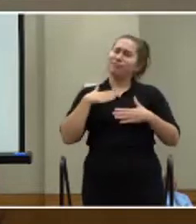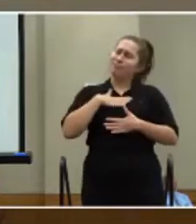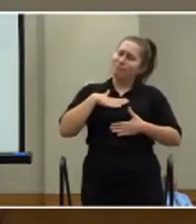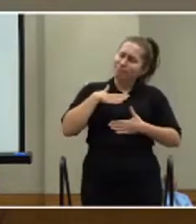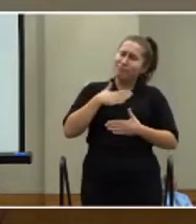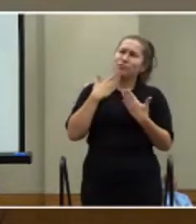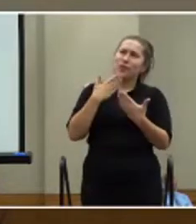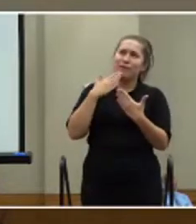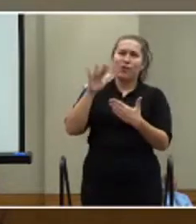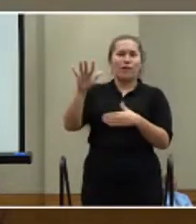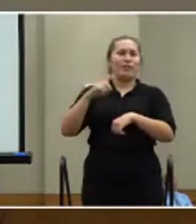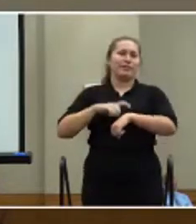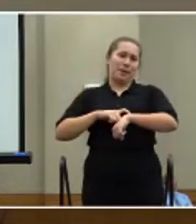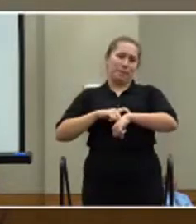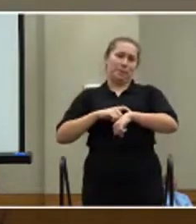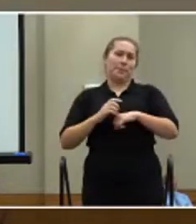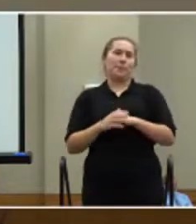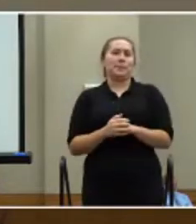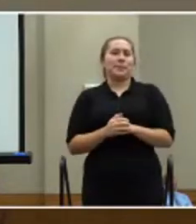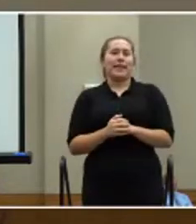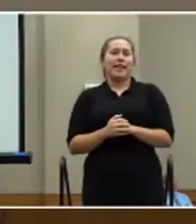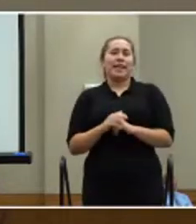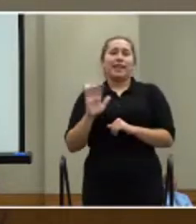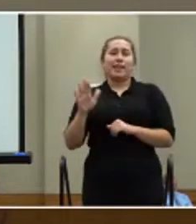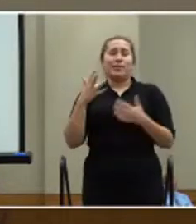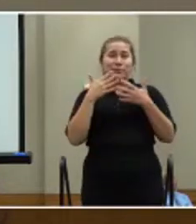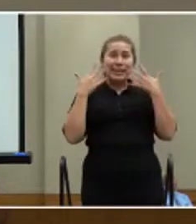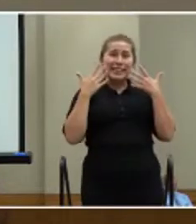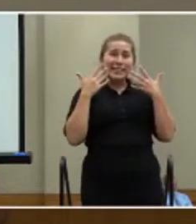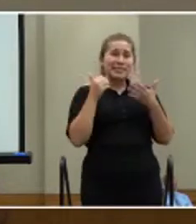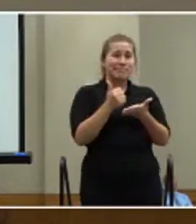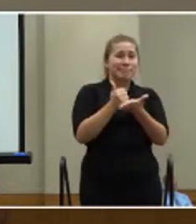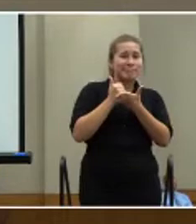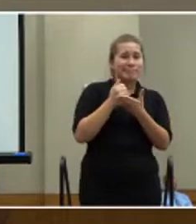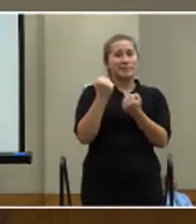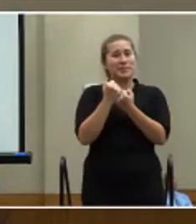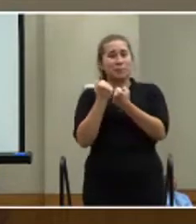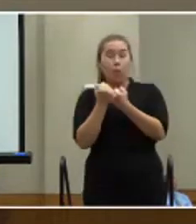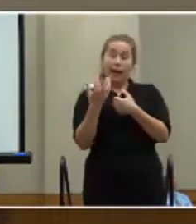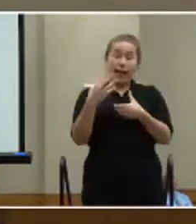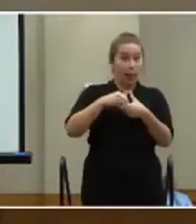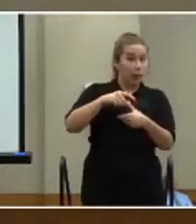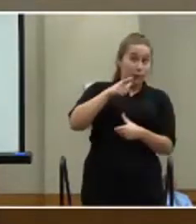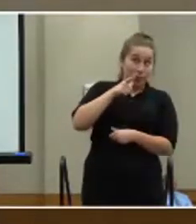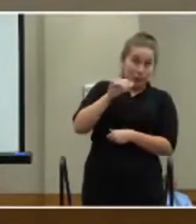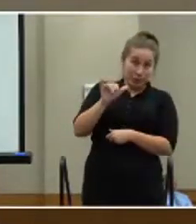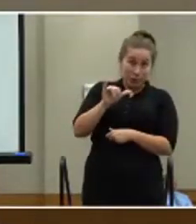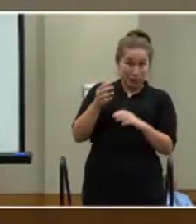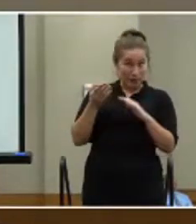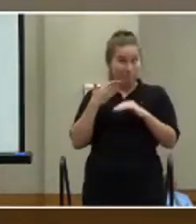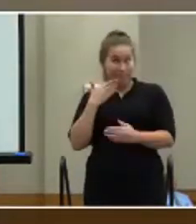time and hospitality. That included lunch too, so thank you,